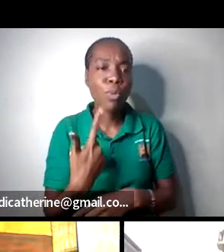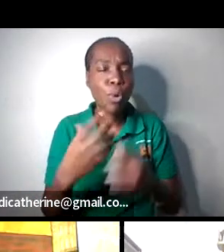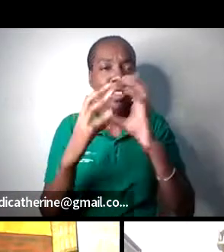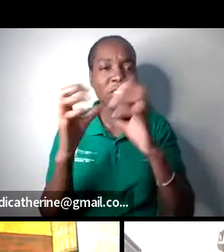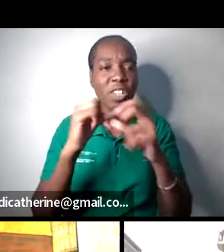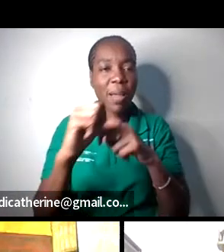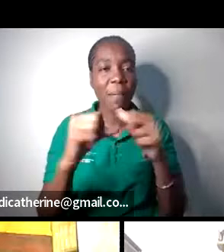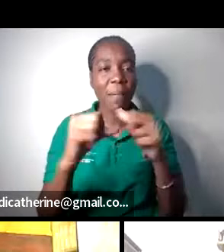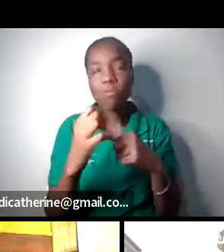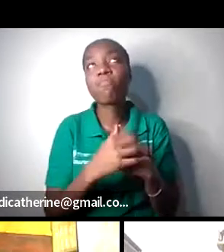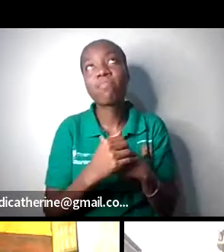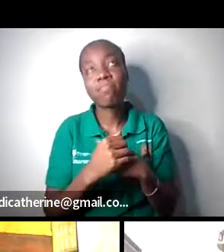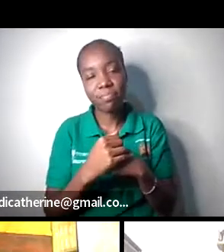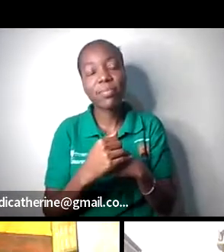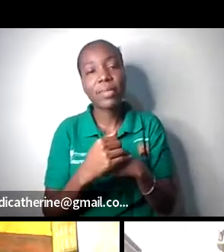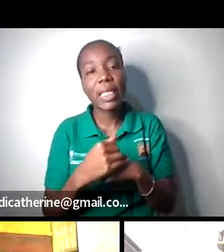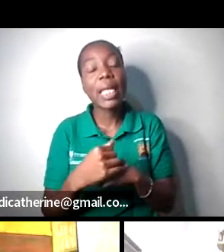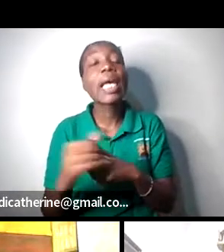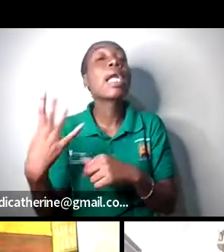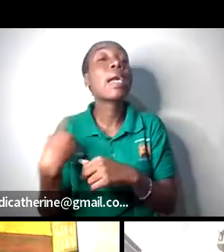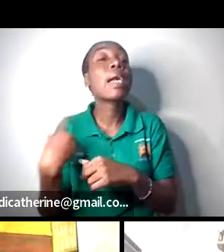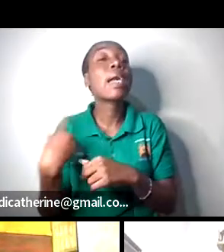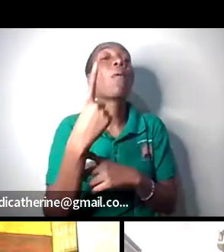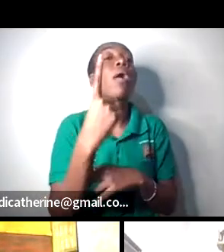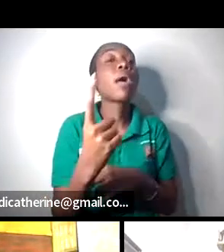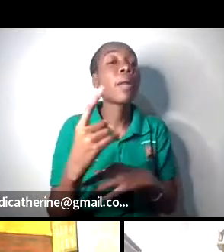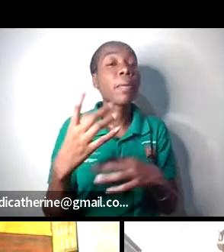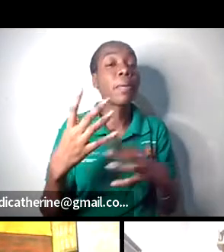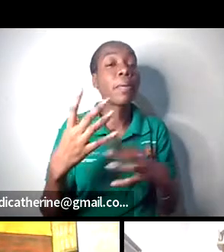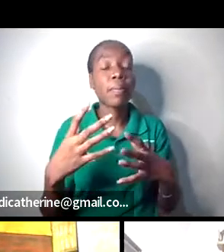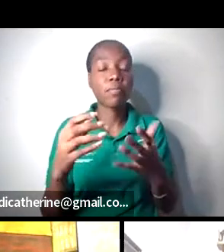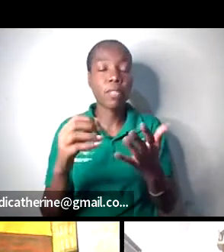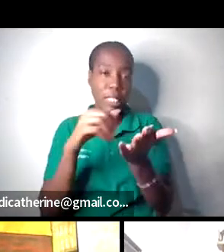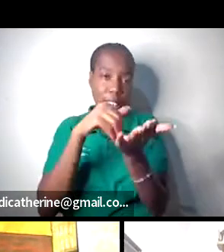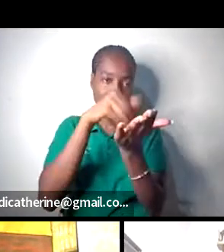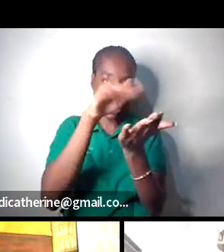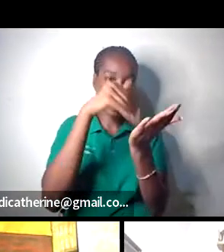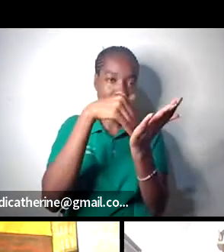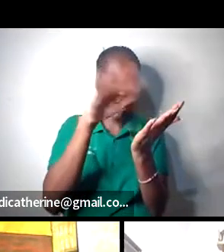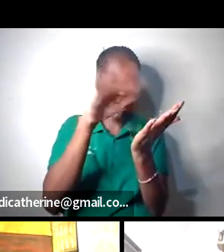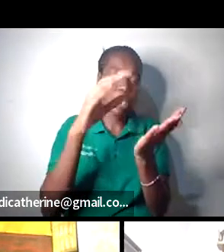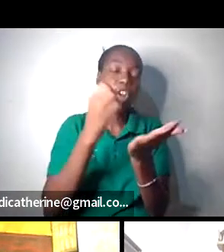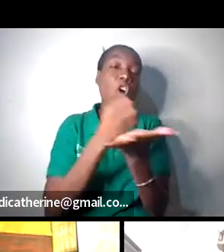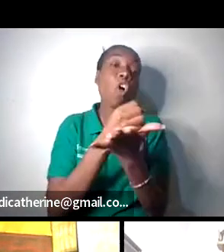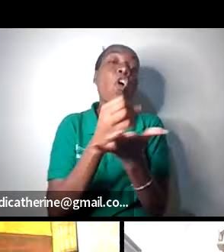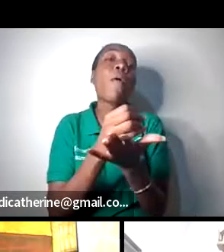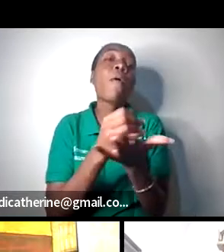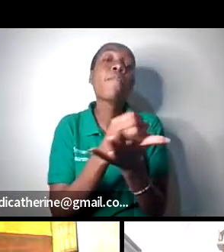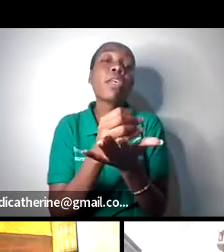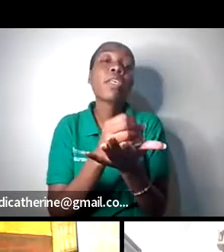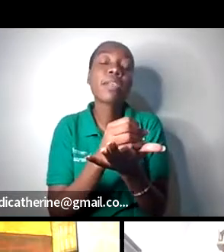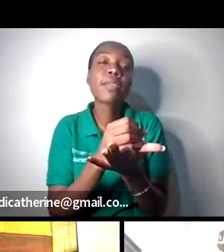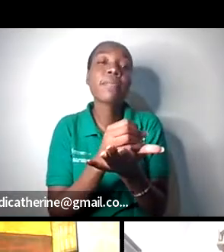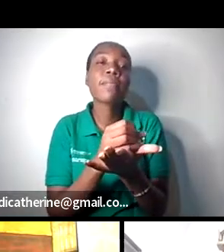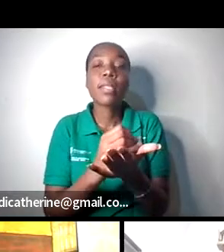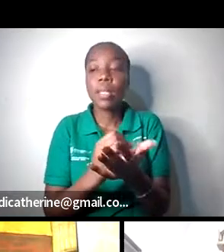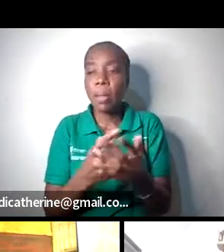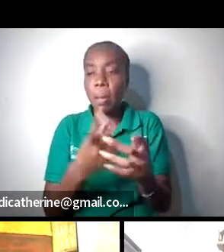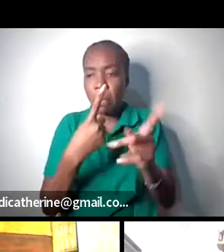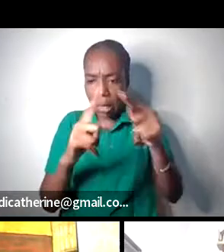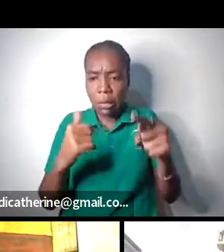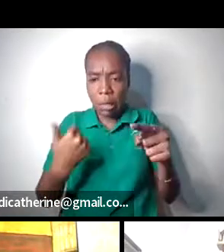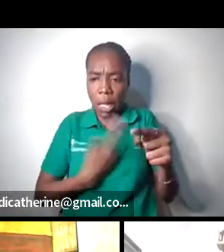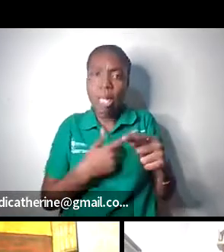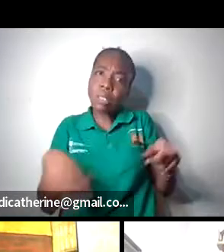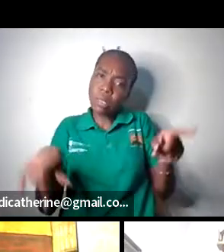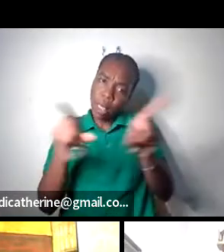amount, they are #1 exporters of coffee from their country, but we are also #1 exporters of our